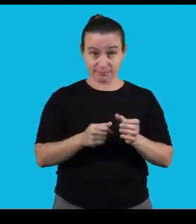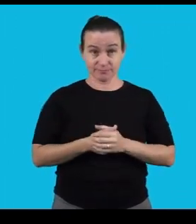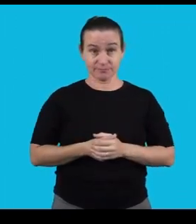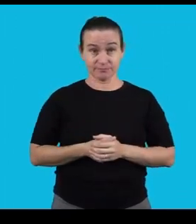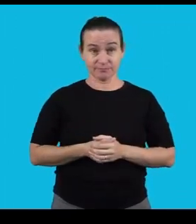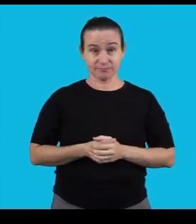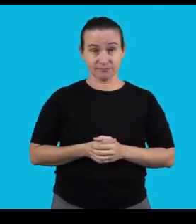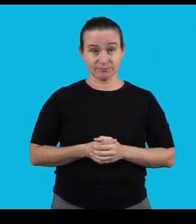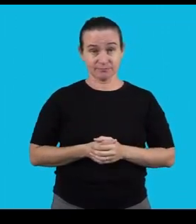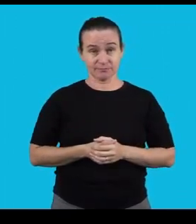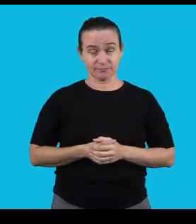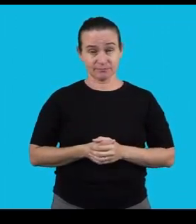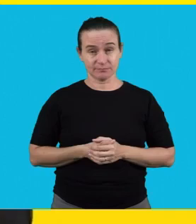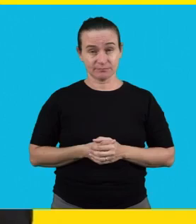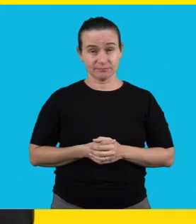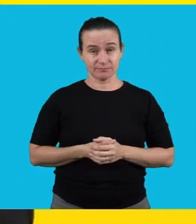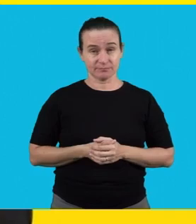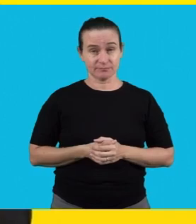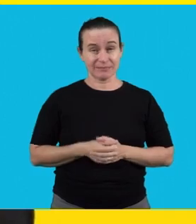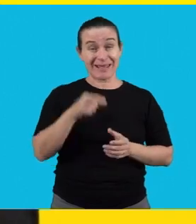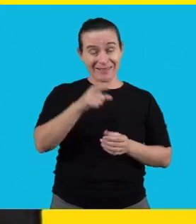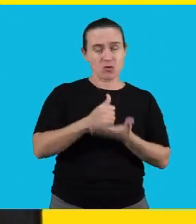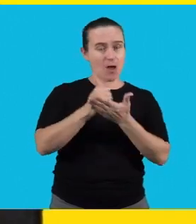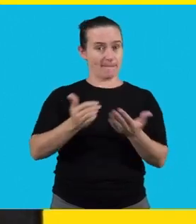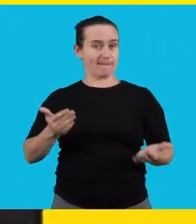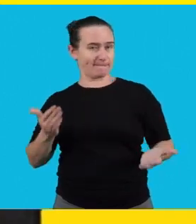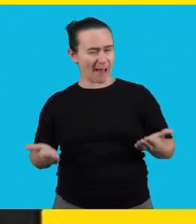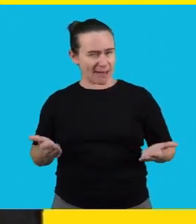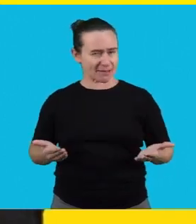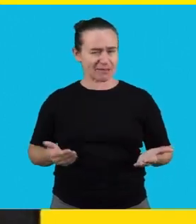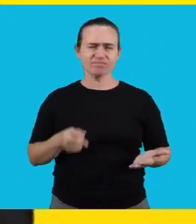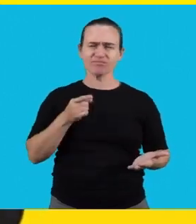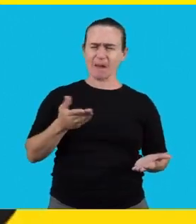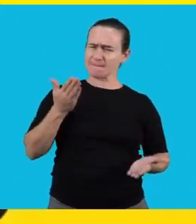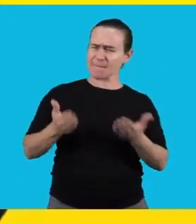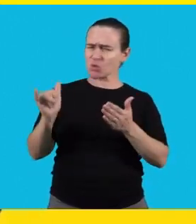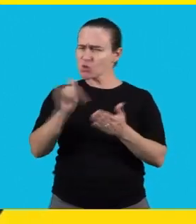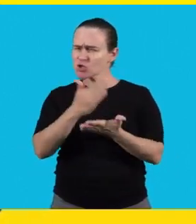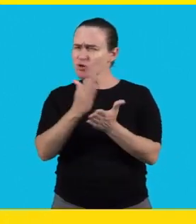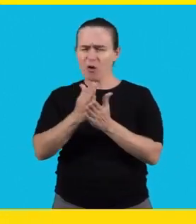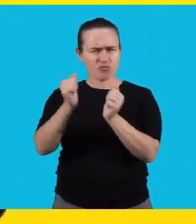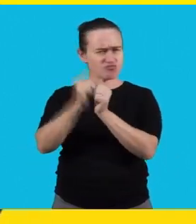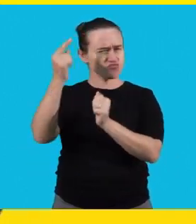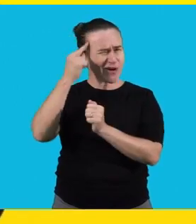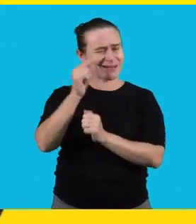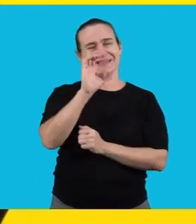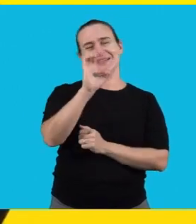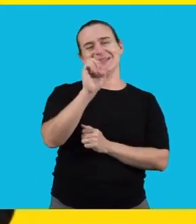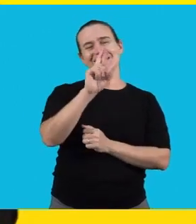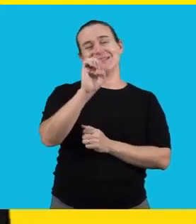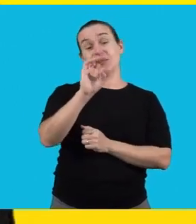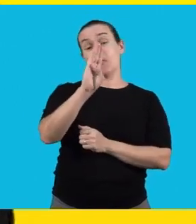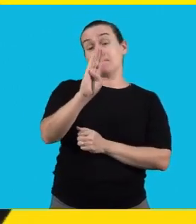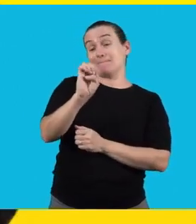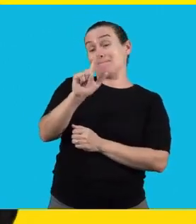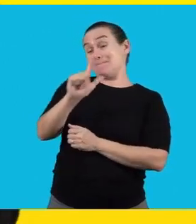So semicircular canal has to do with balancing. And balancing, which part of the brain works with